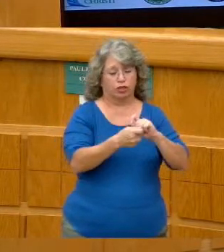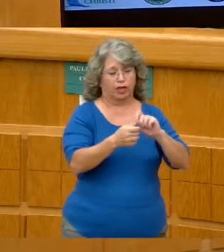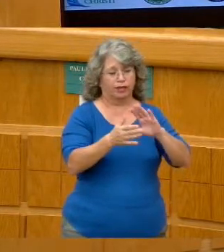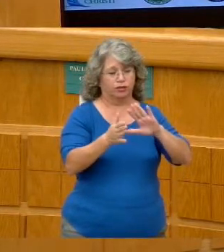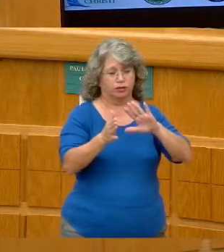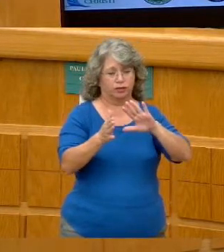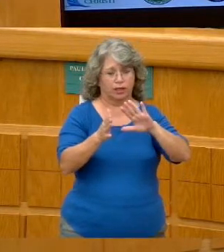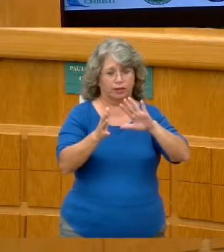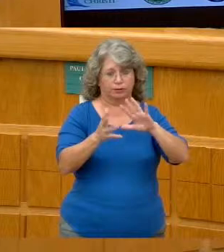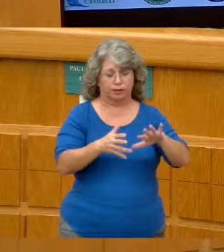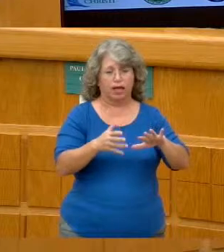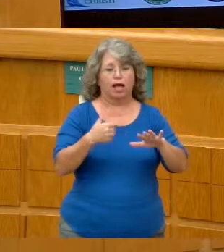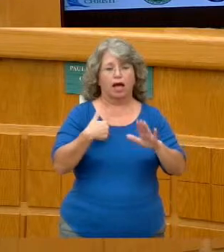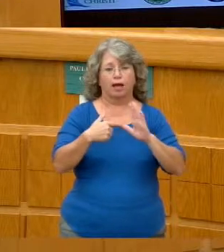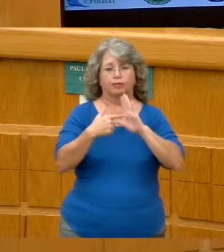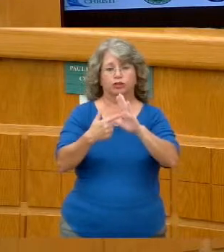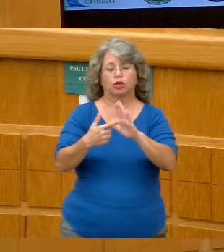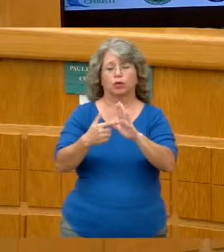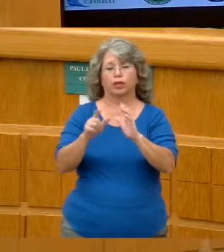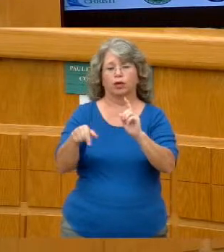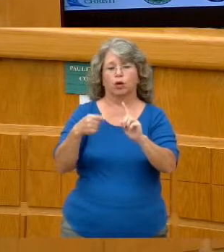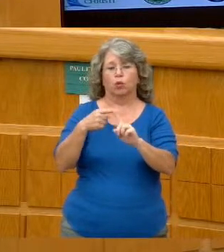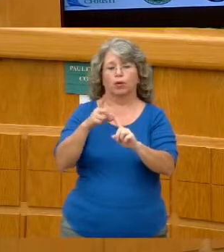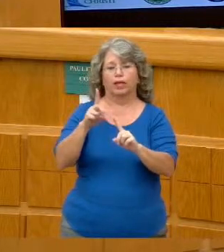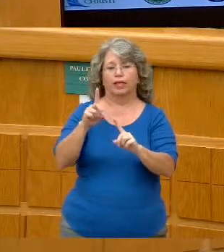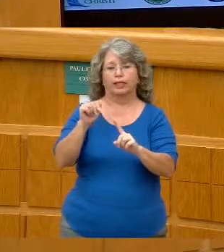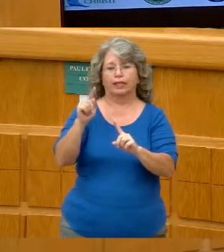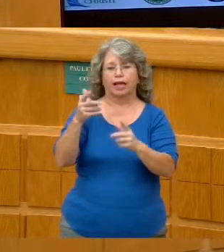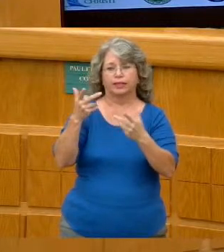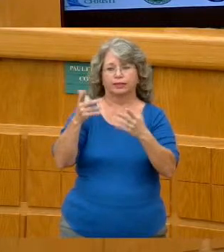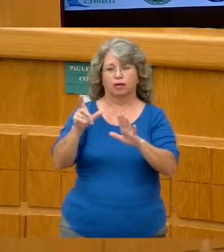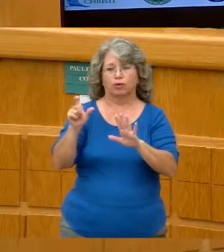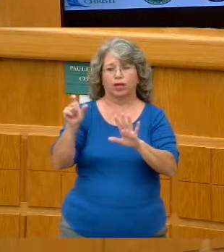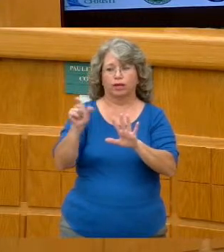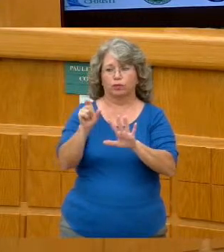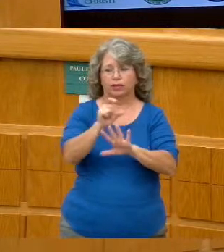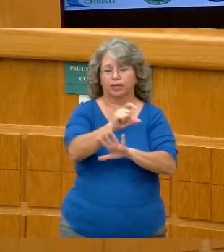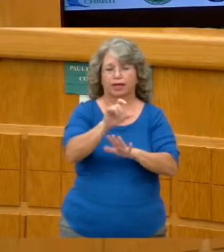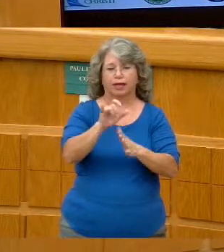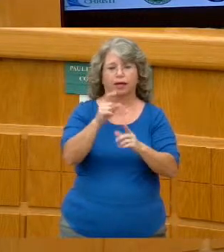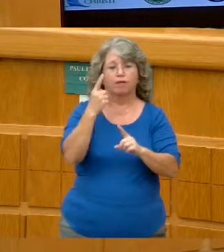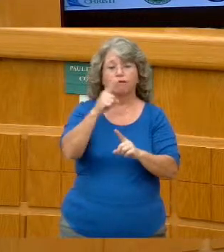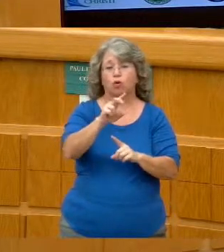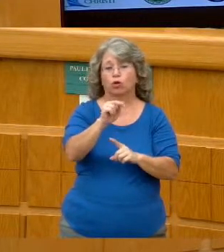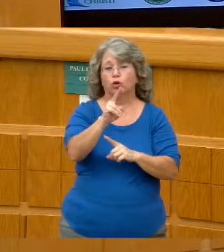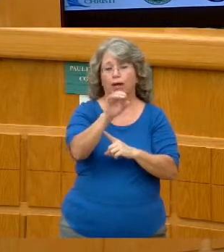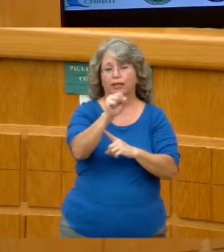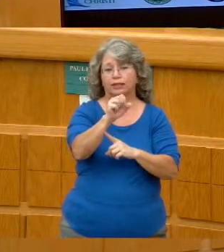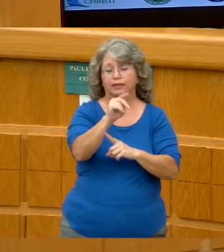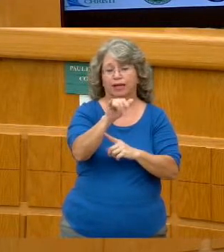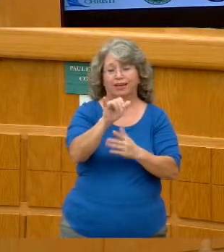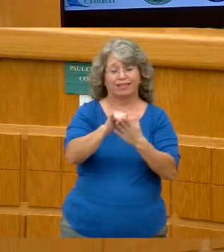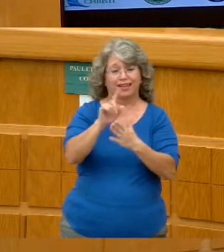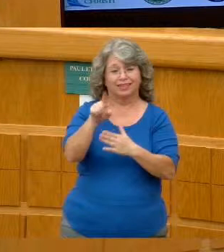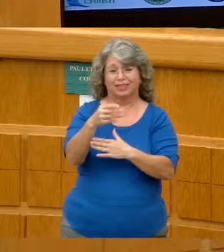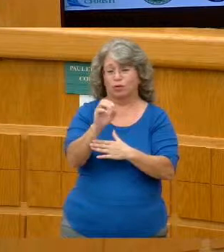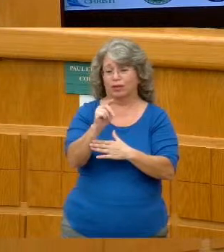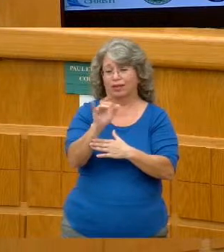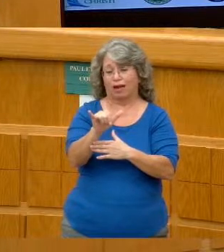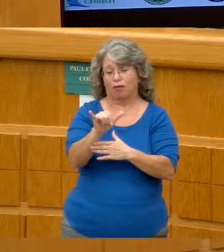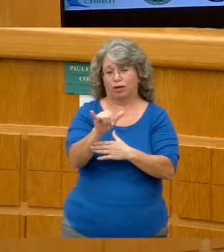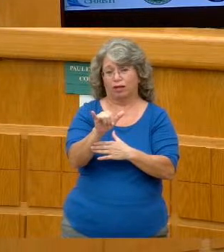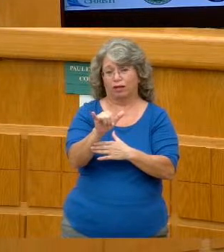data dumps are already reassigned, but they're only reassigned for Nueces County. That's the only county in the state of Texas where we